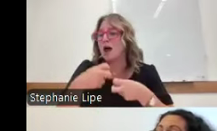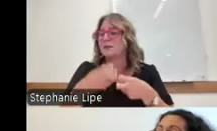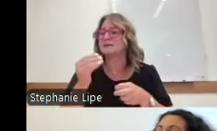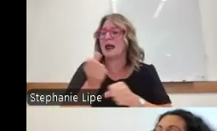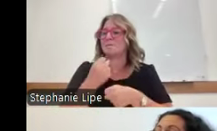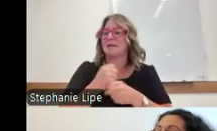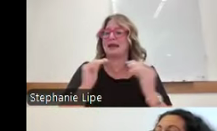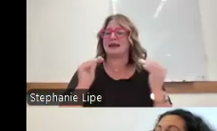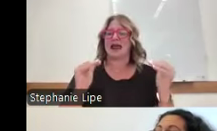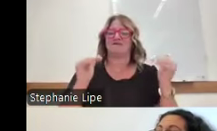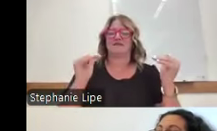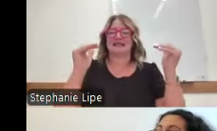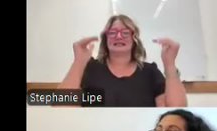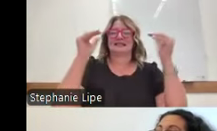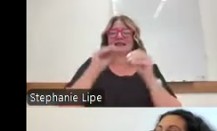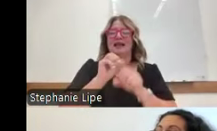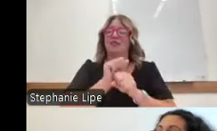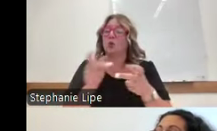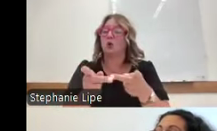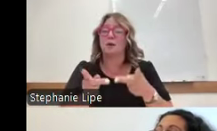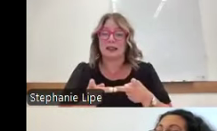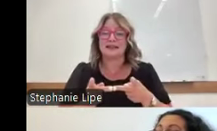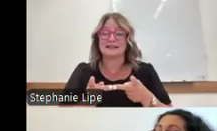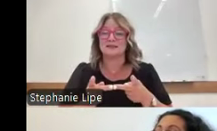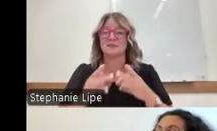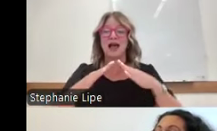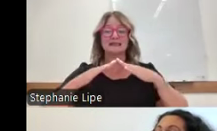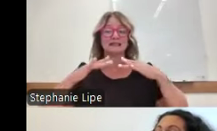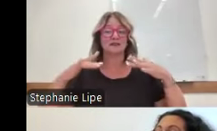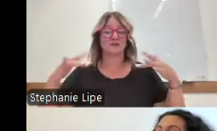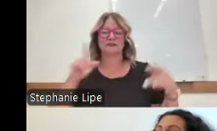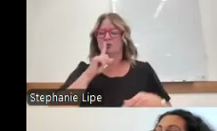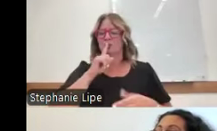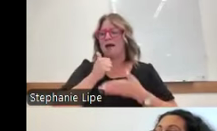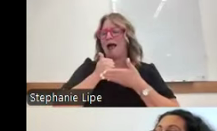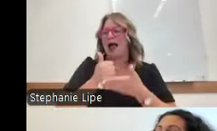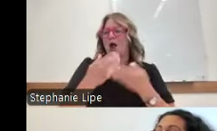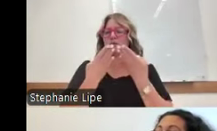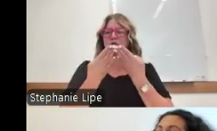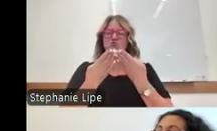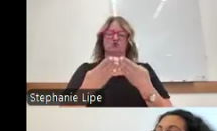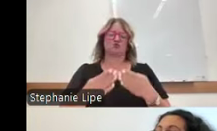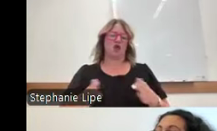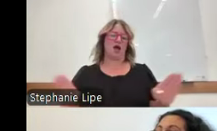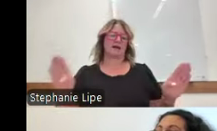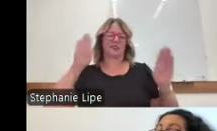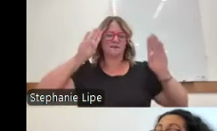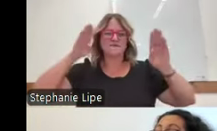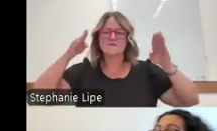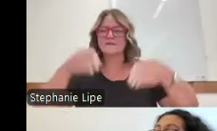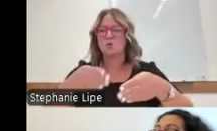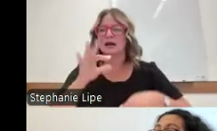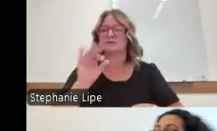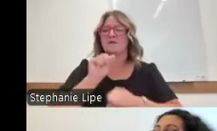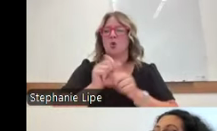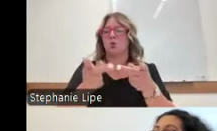to then solve problems and to make advances in the workplace. The diversity is something that helps